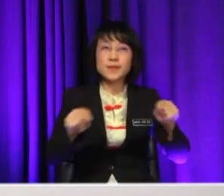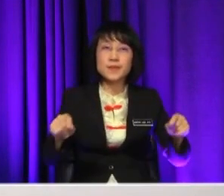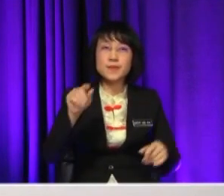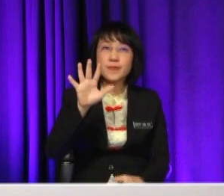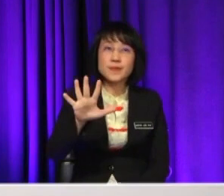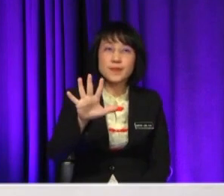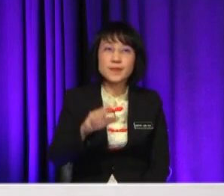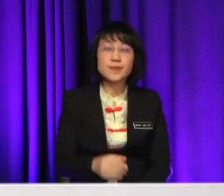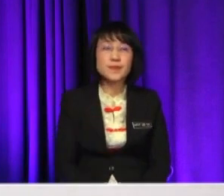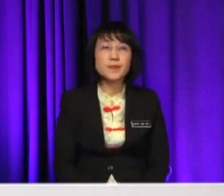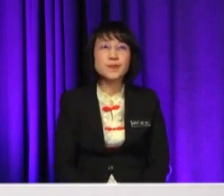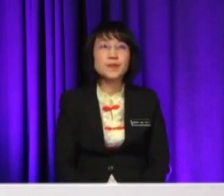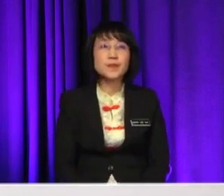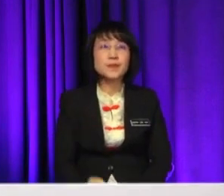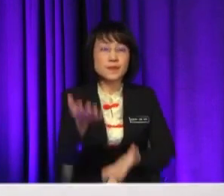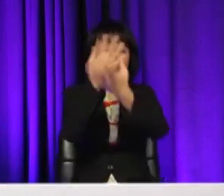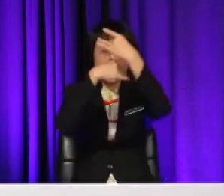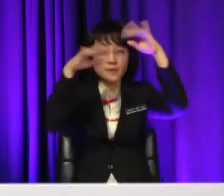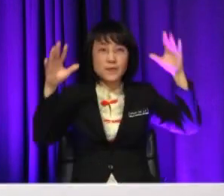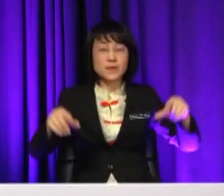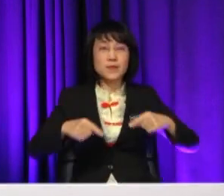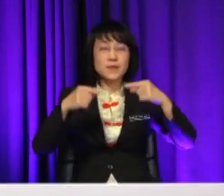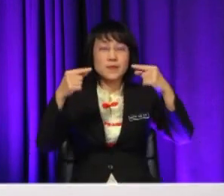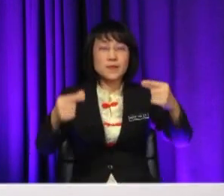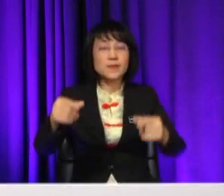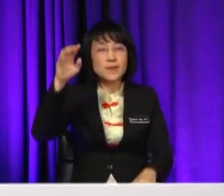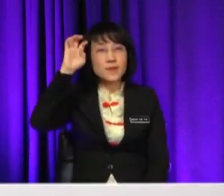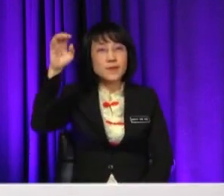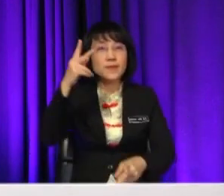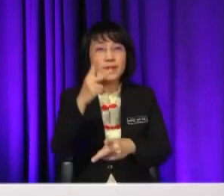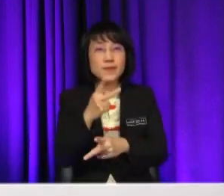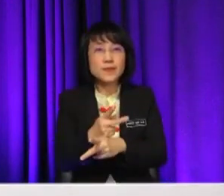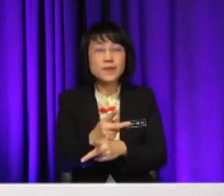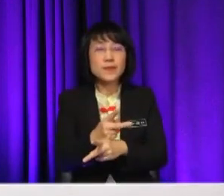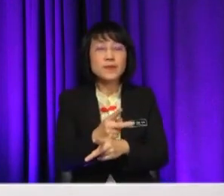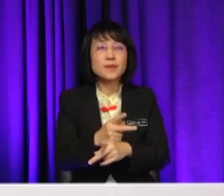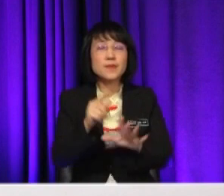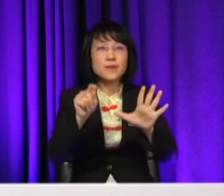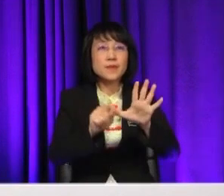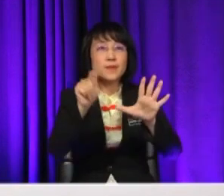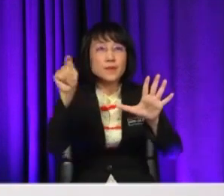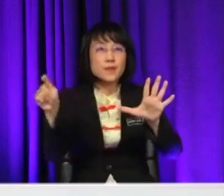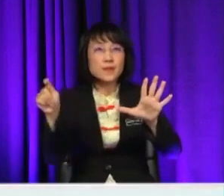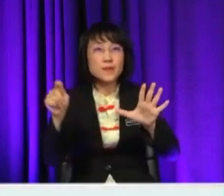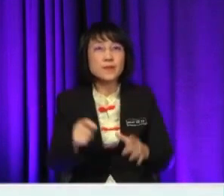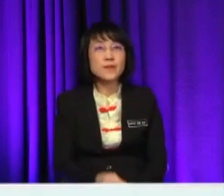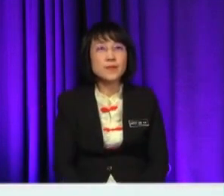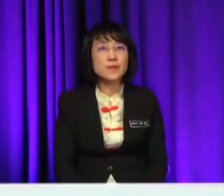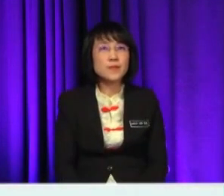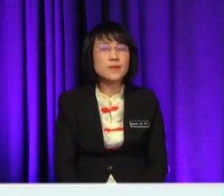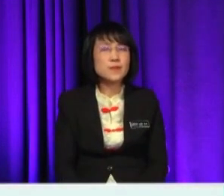he spare but that one upright twig. That Okay. is hyperbole, and I believe it's used for comedic